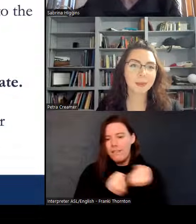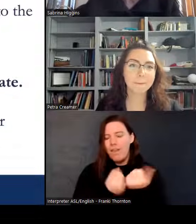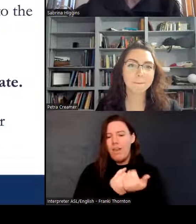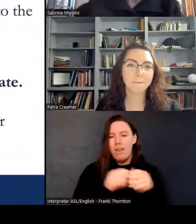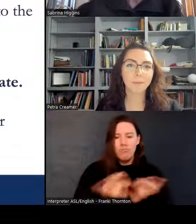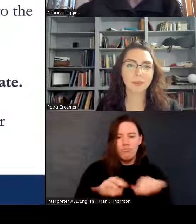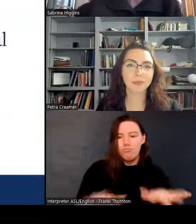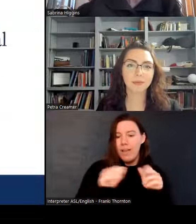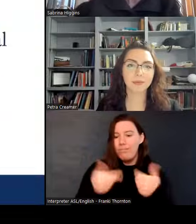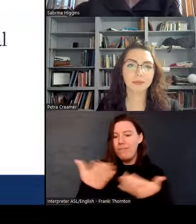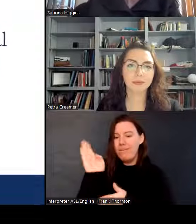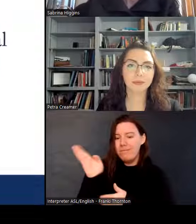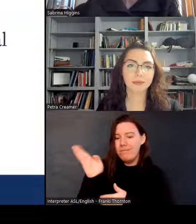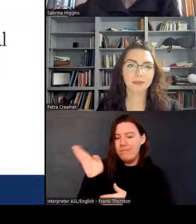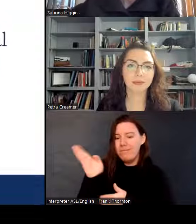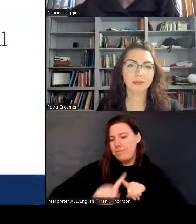societies.